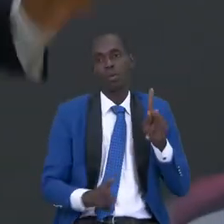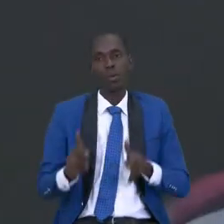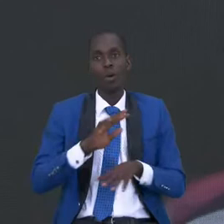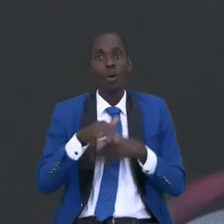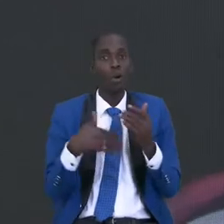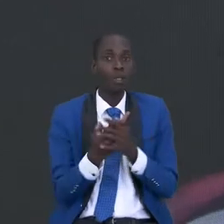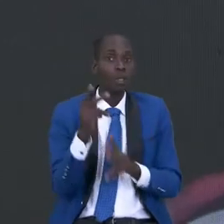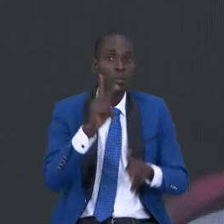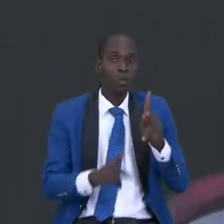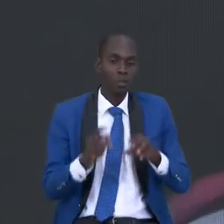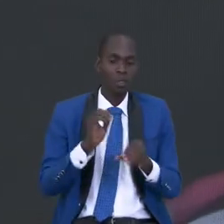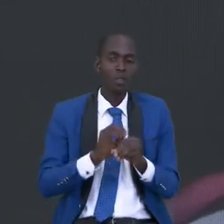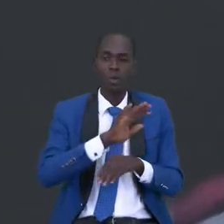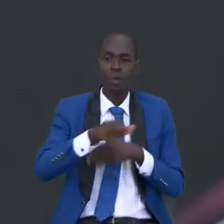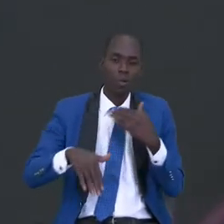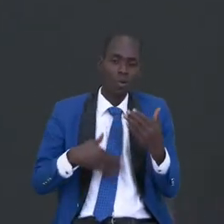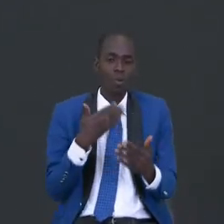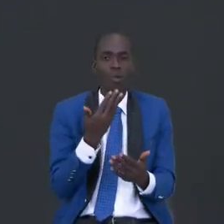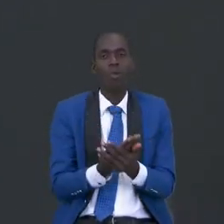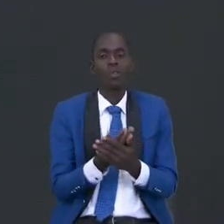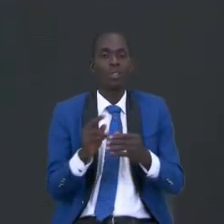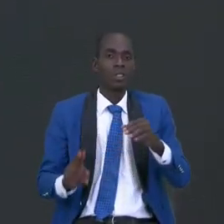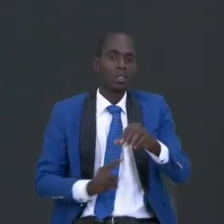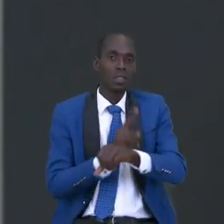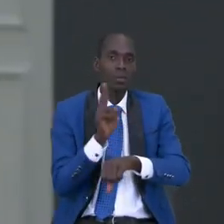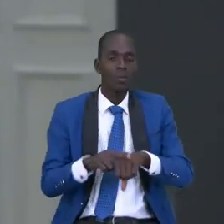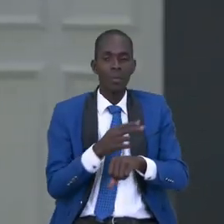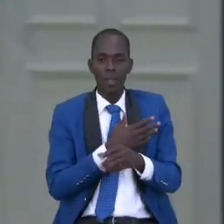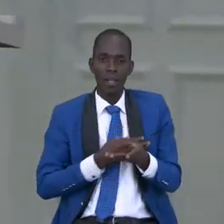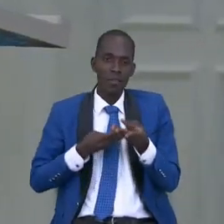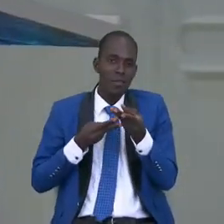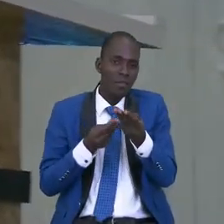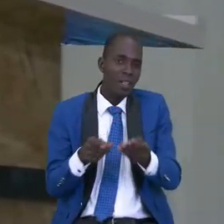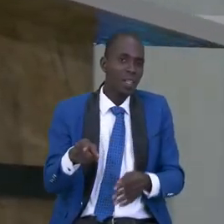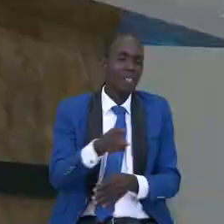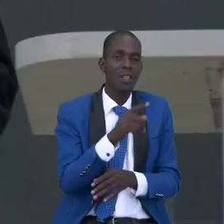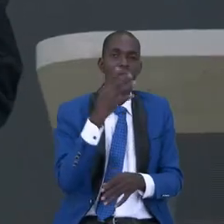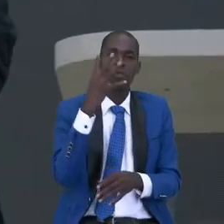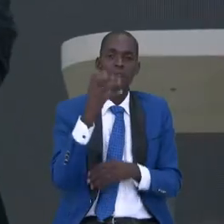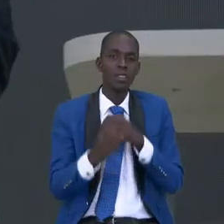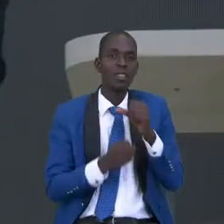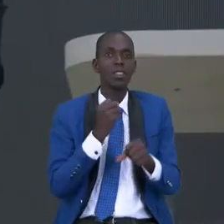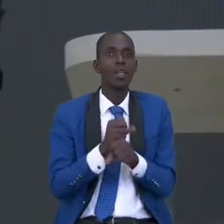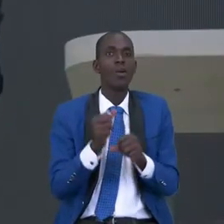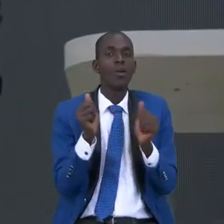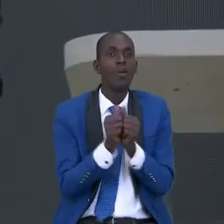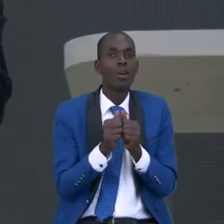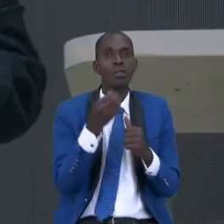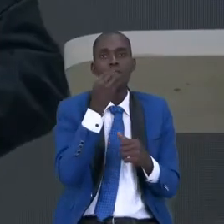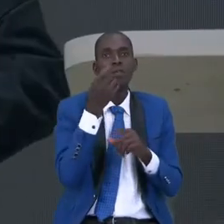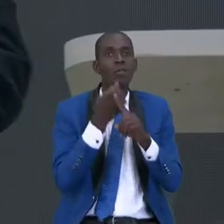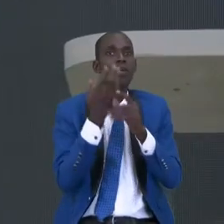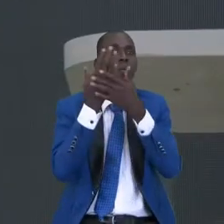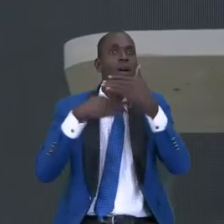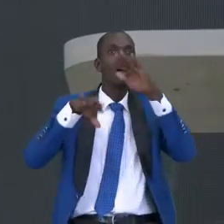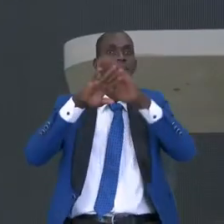the whole nation, and he fed them 40 years with manna from heaven. How can you have